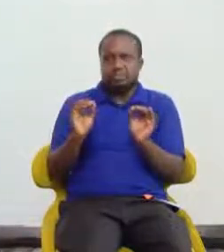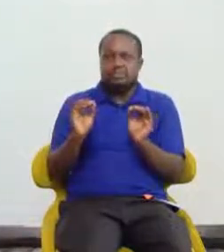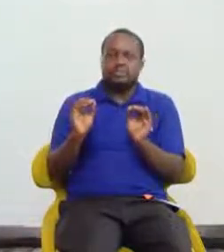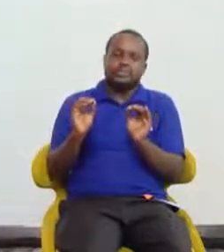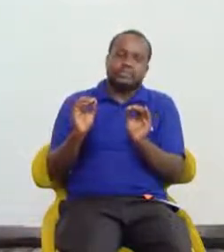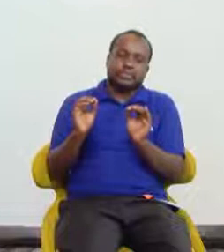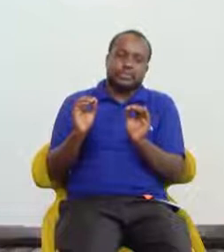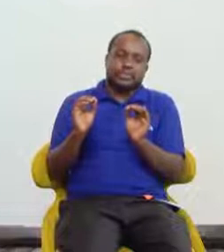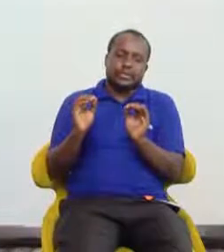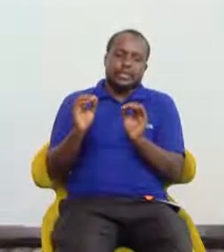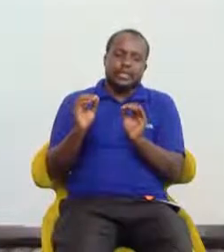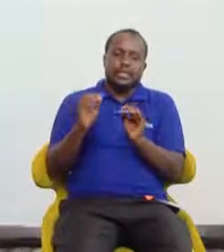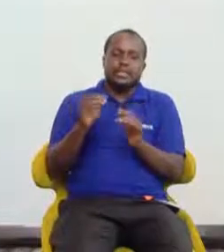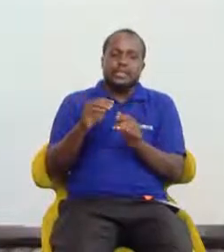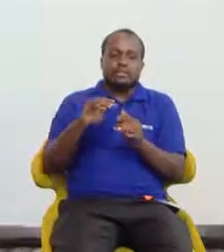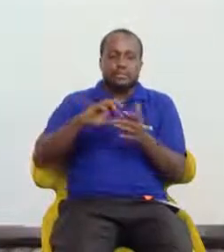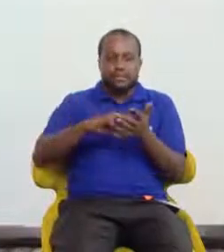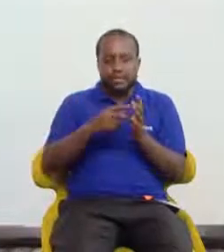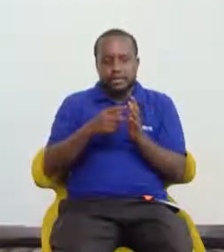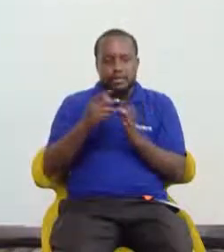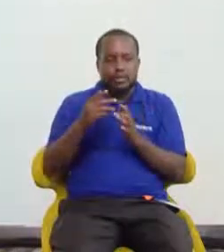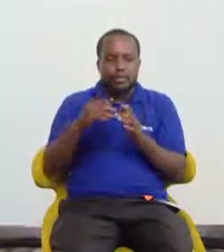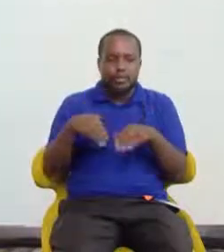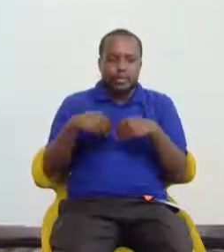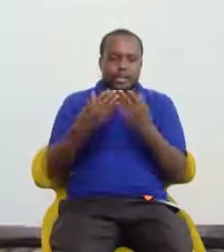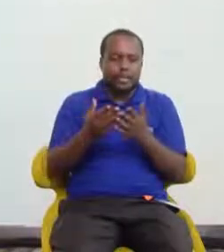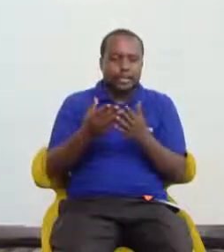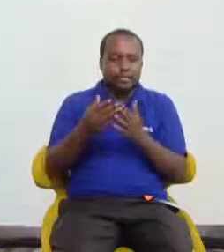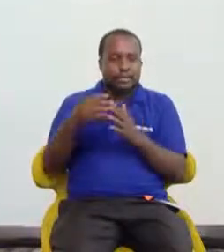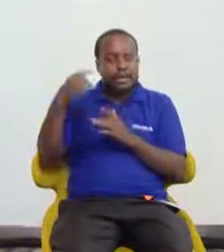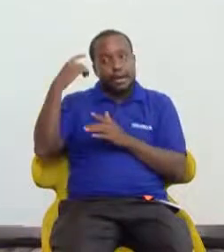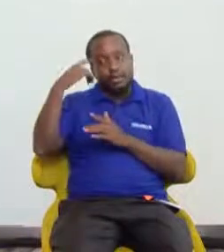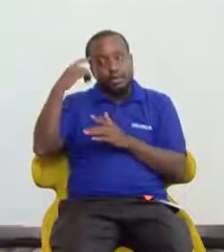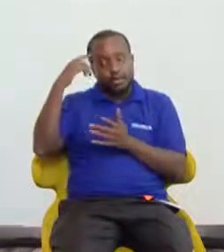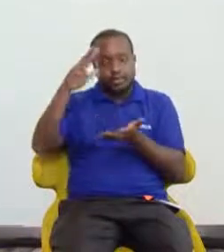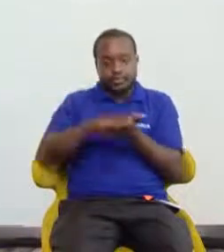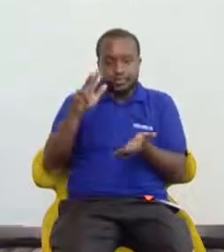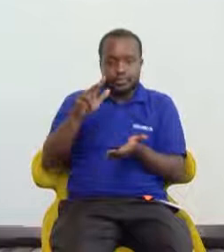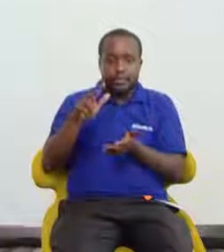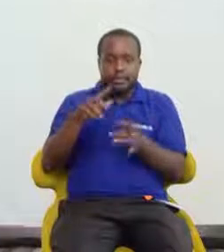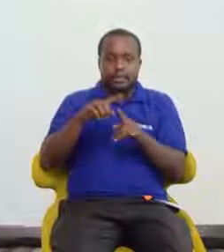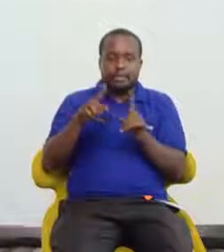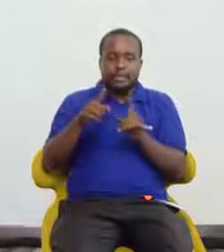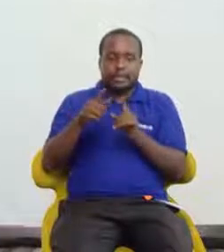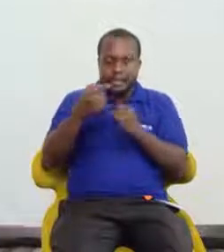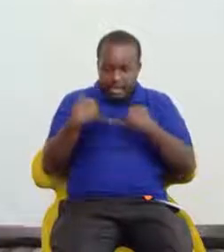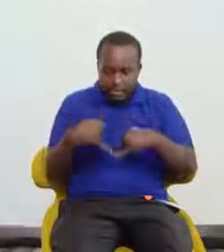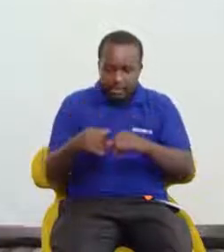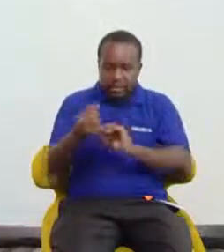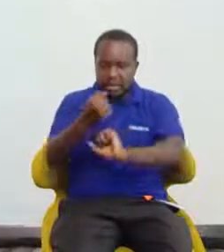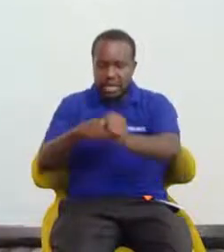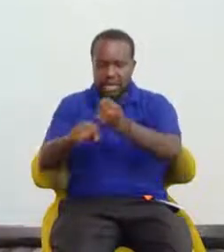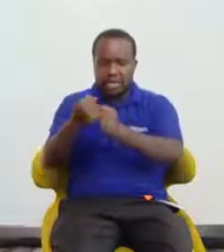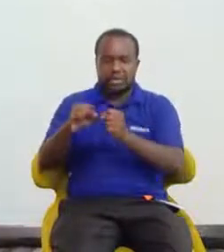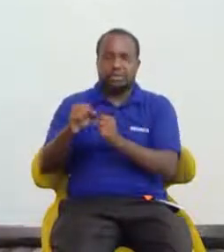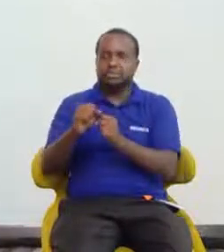political will behind it, and neither will we even we will give it mental assent, but we will not put the work that needs to be done